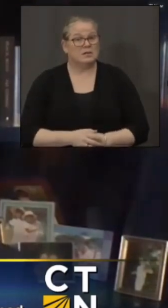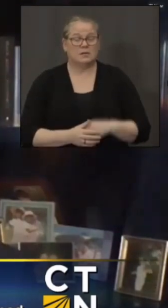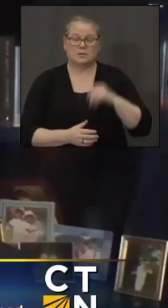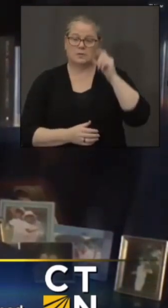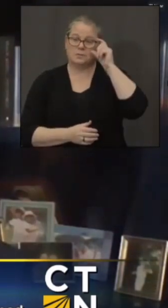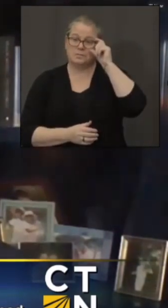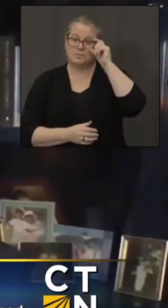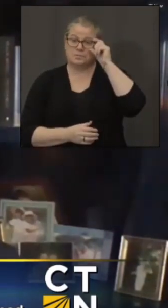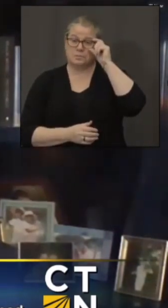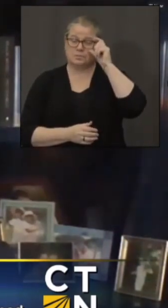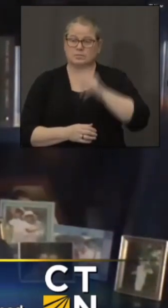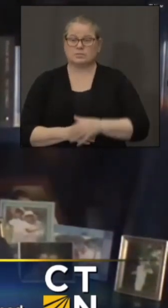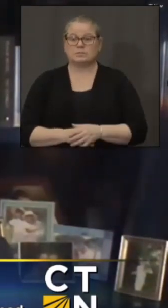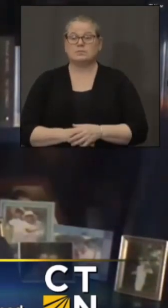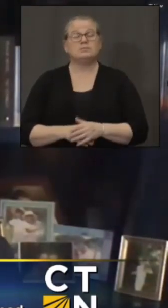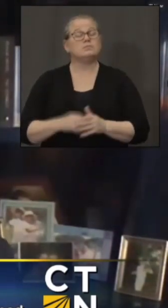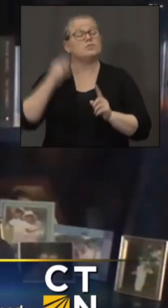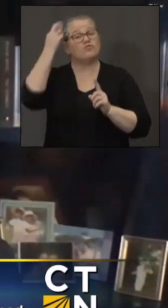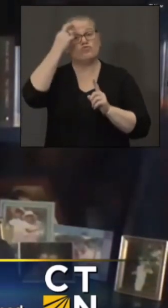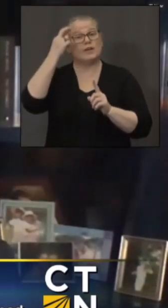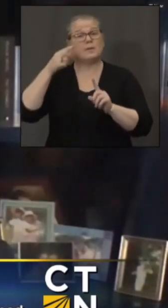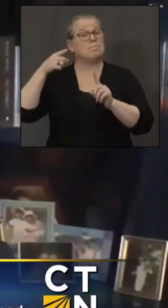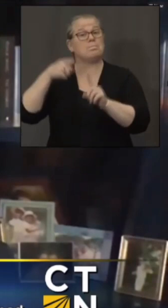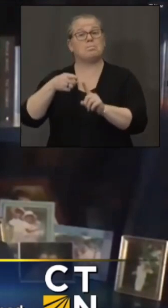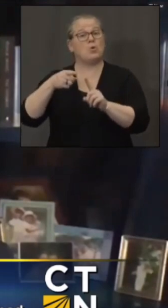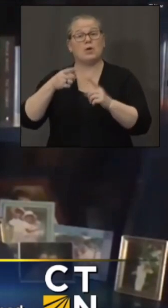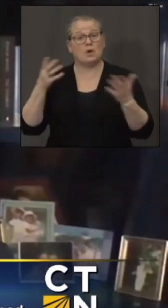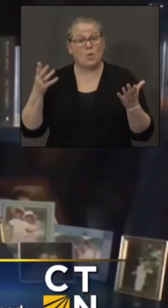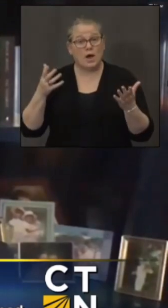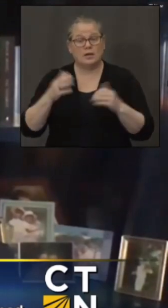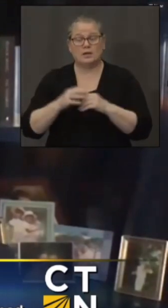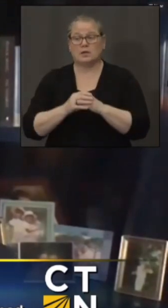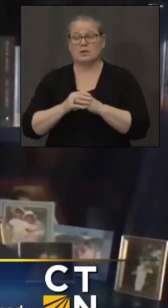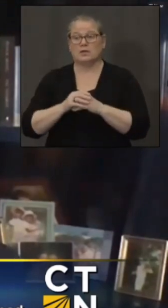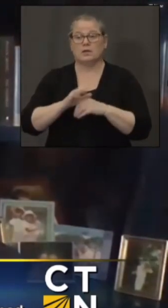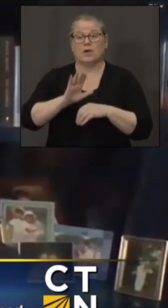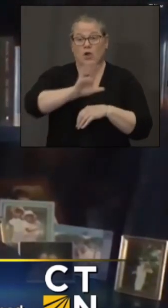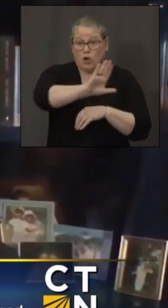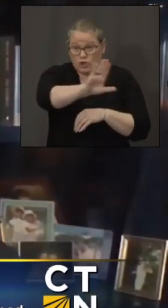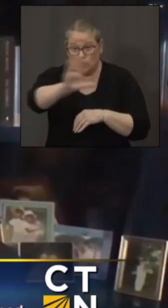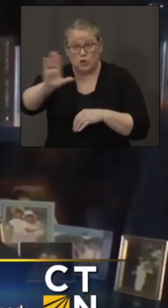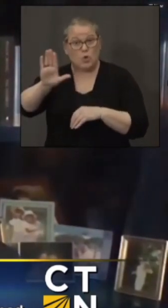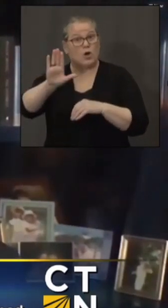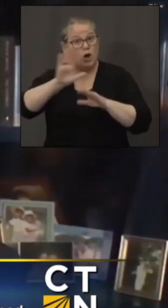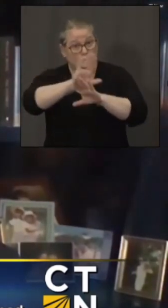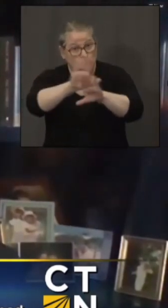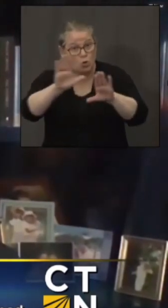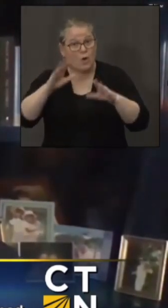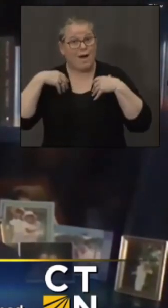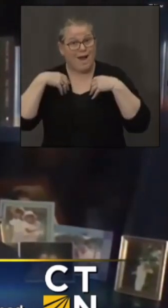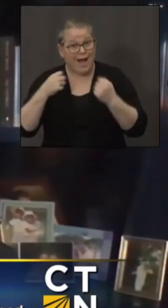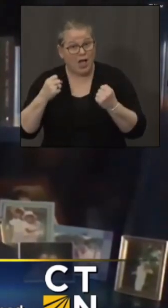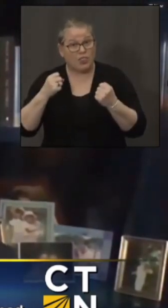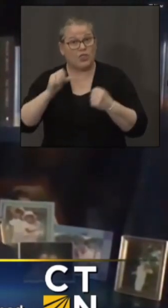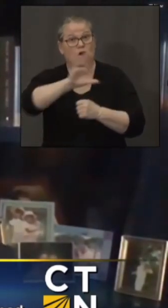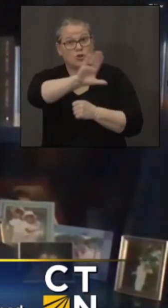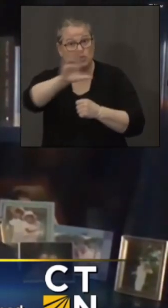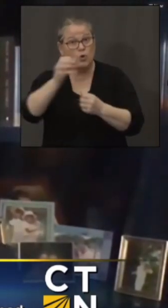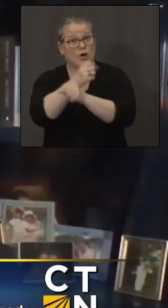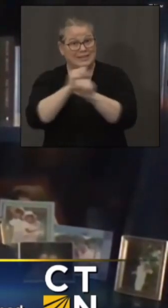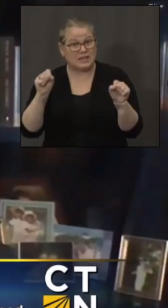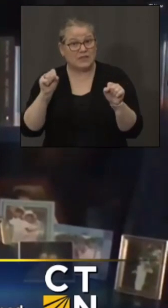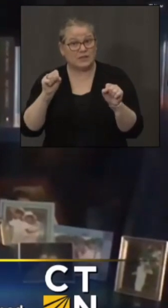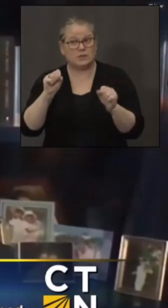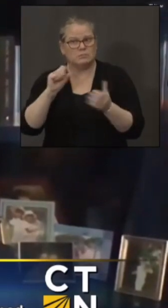I think the message is we take your public health and safety very seriously as a state. The restaurants take